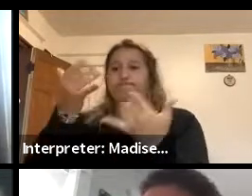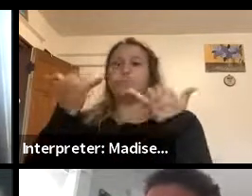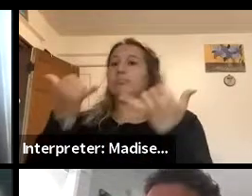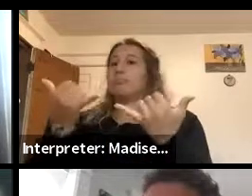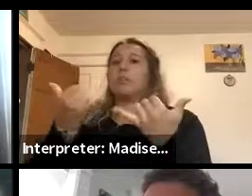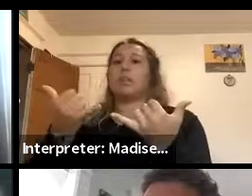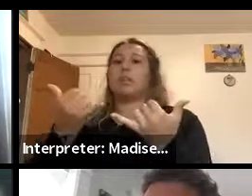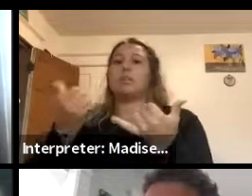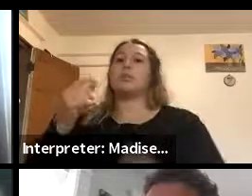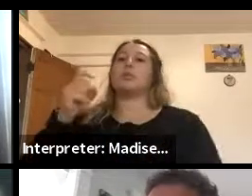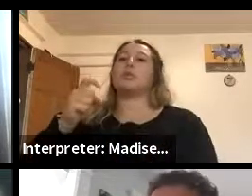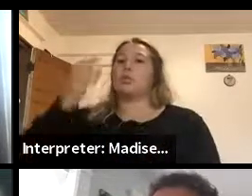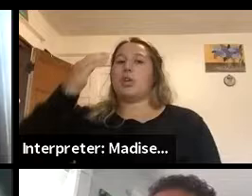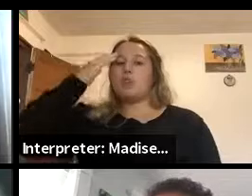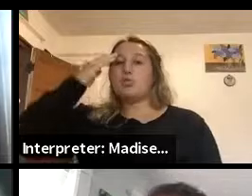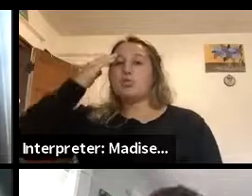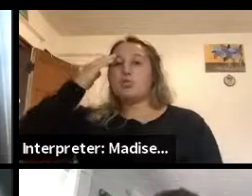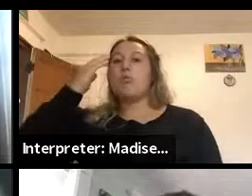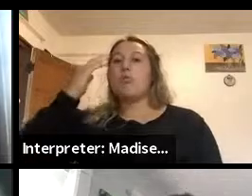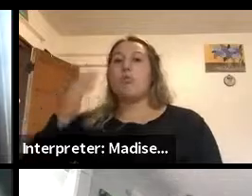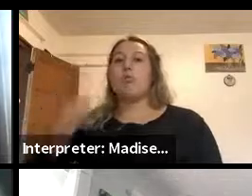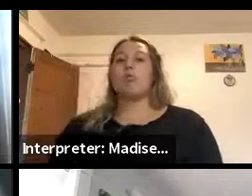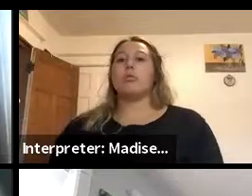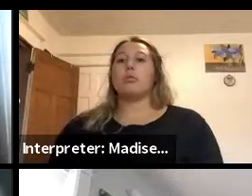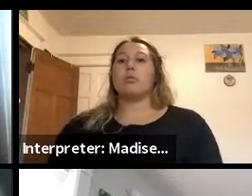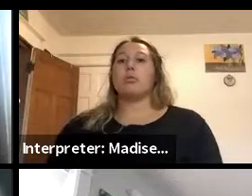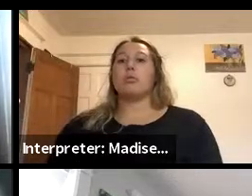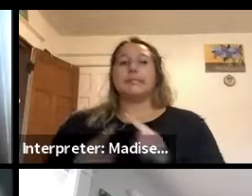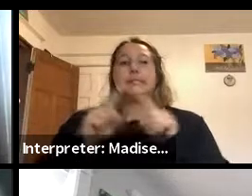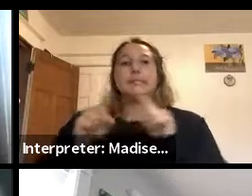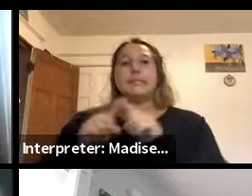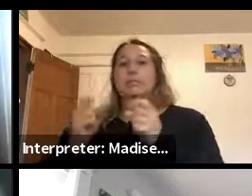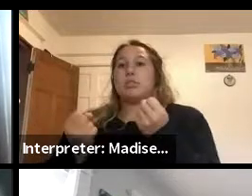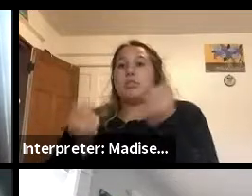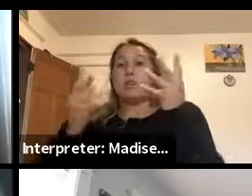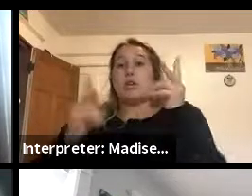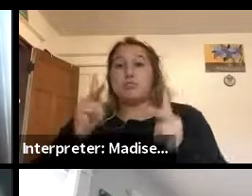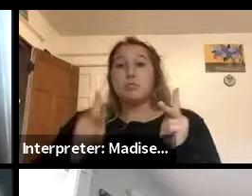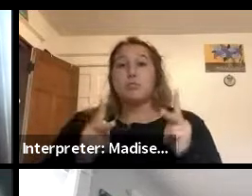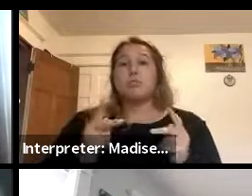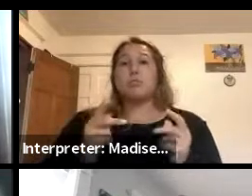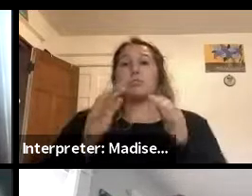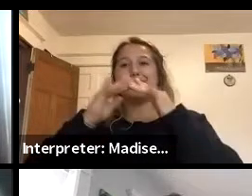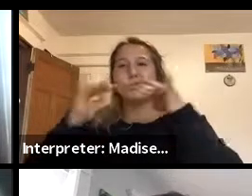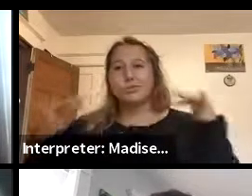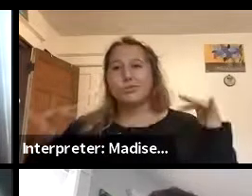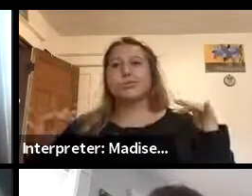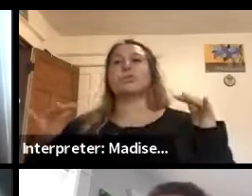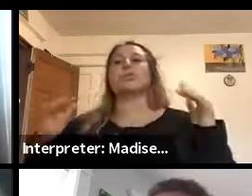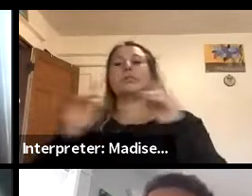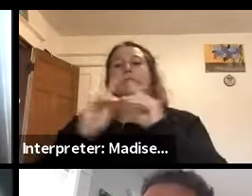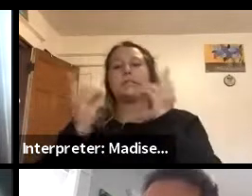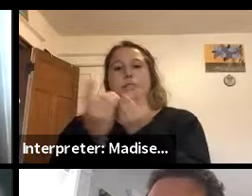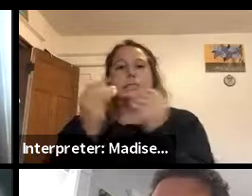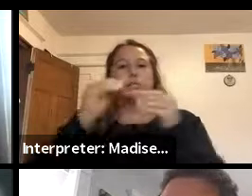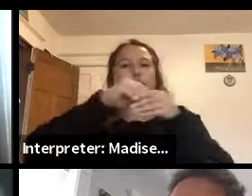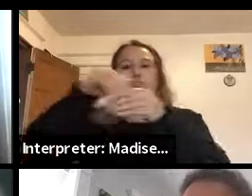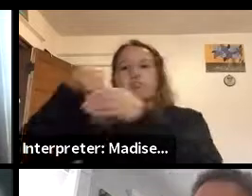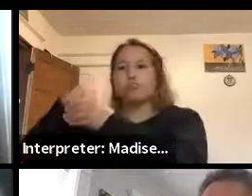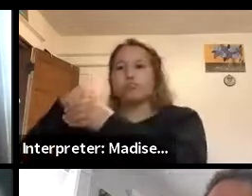regularize the discrepancies in the population that resulted over the last 10 years by the minimal changes